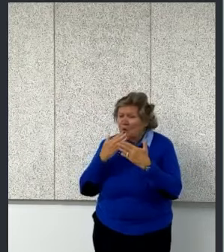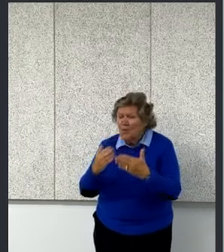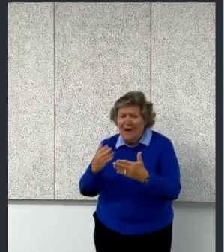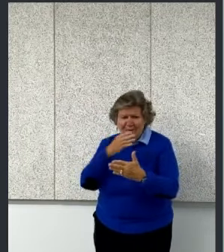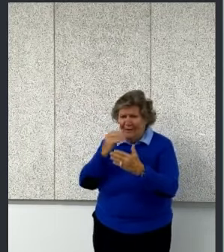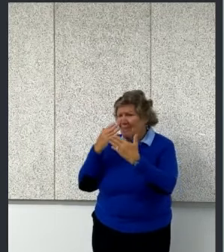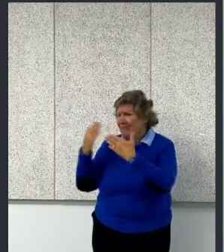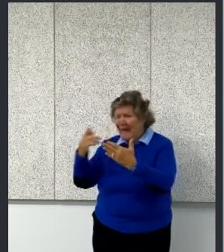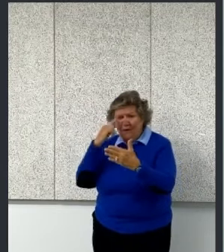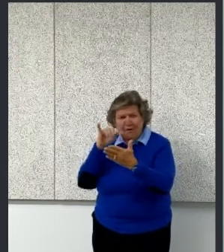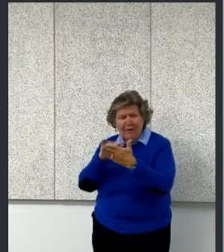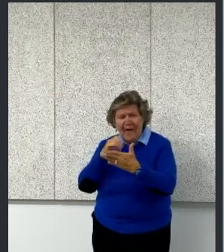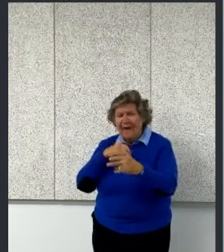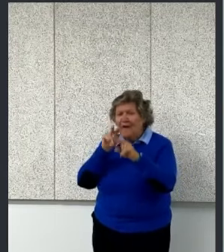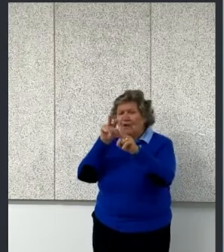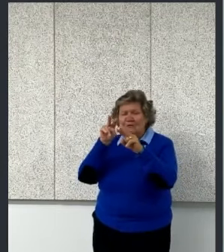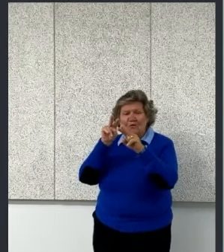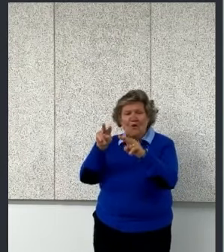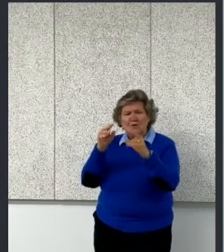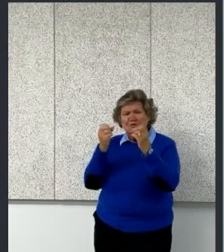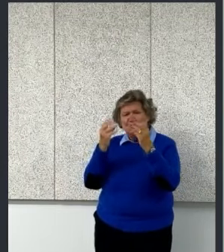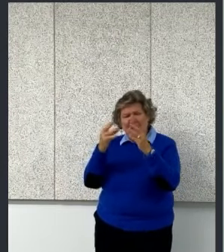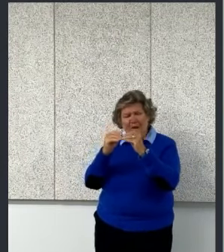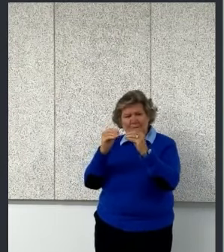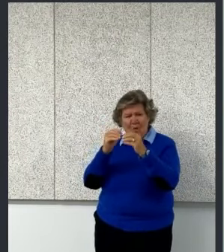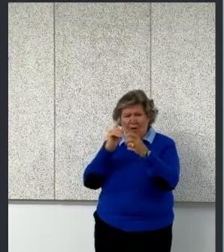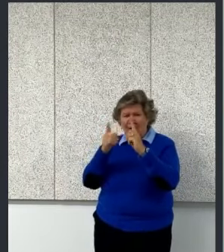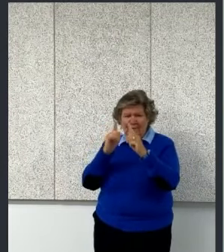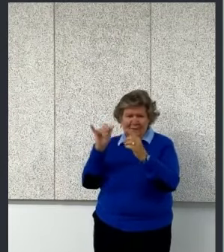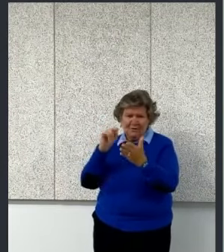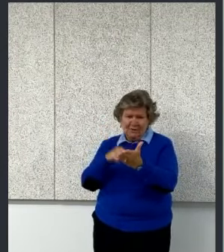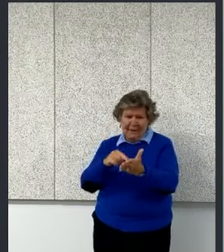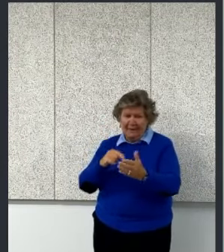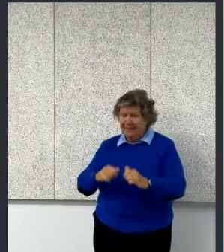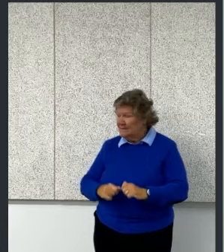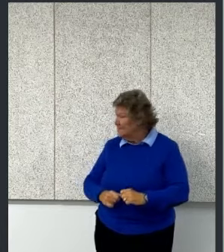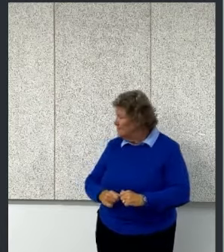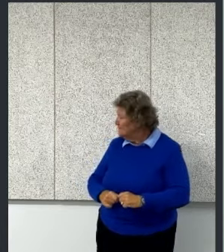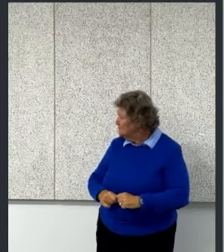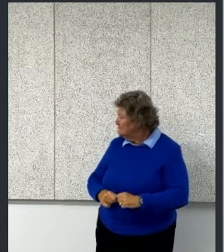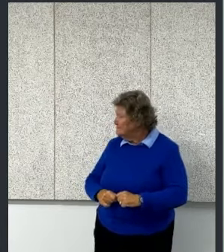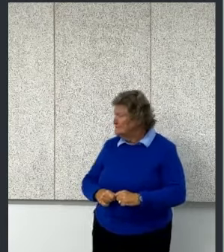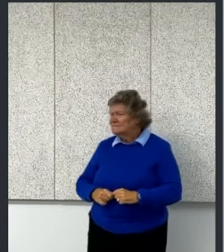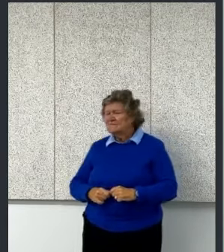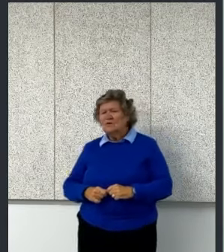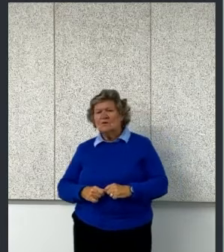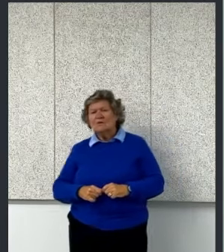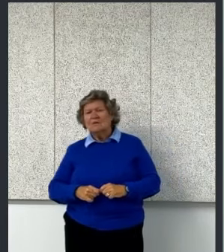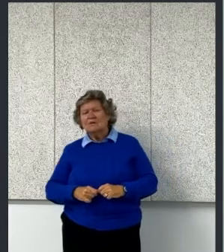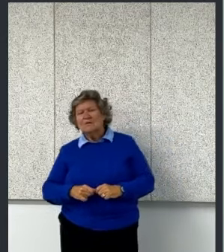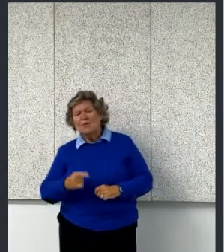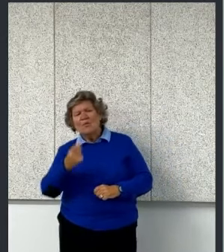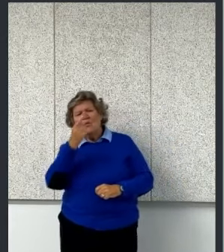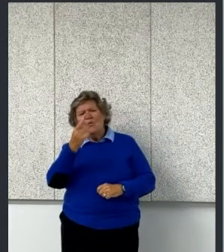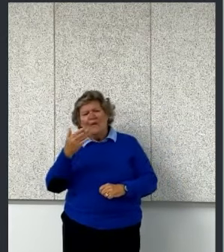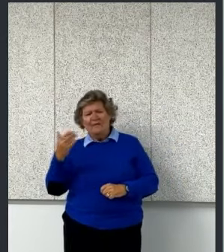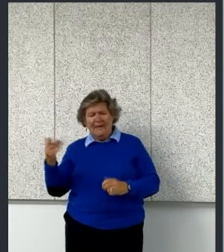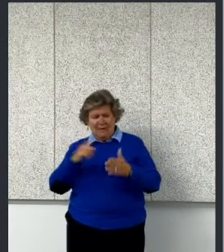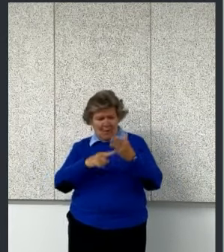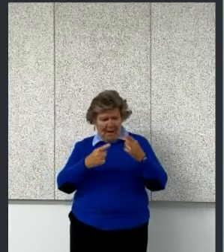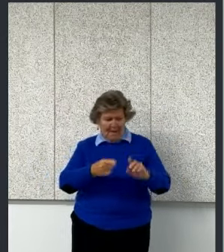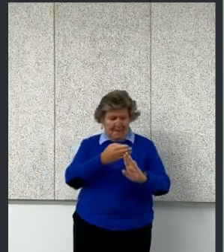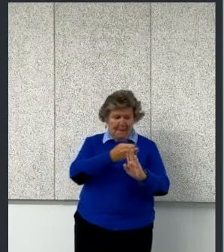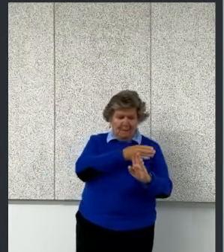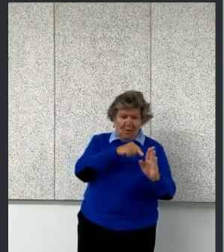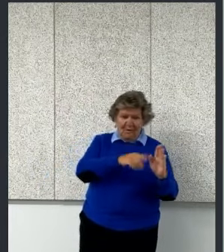and look forward to many more conversations like this. But that's one of the things that the prompts that Talia shared with us before this session was the